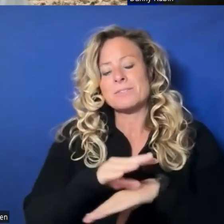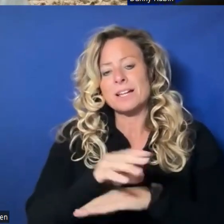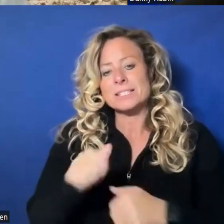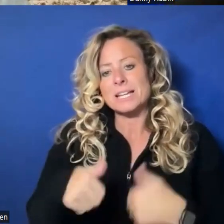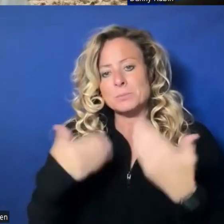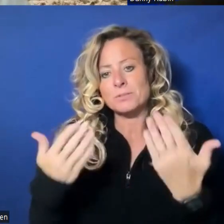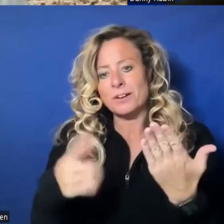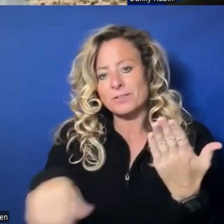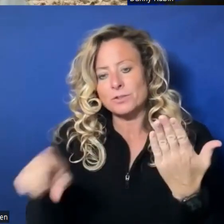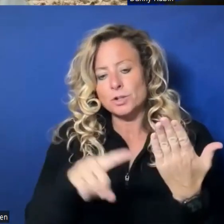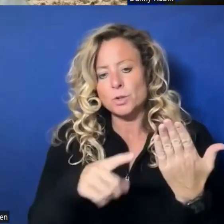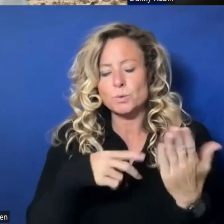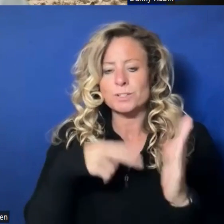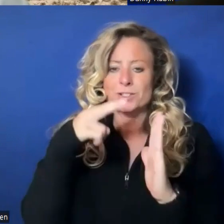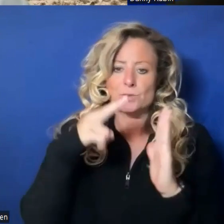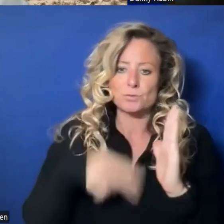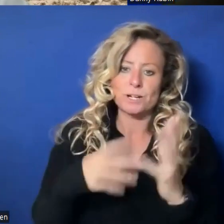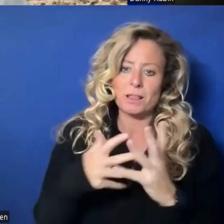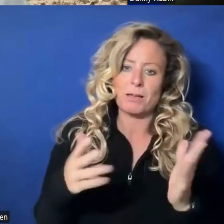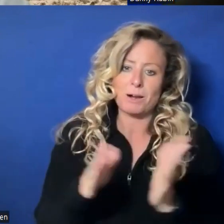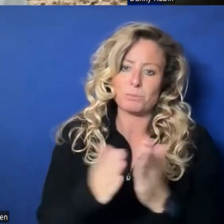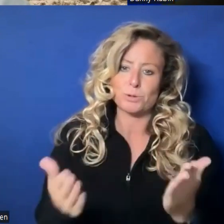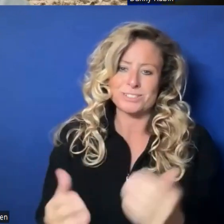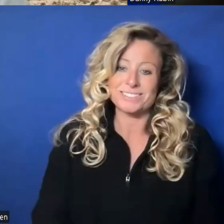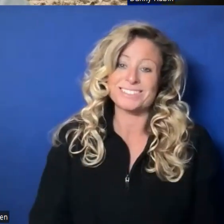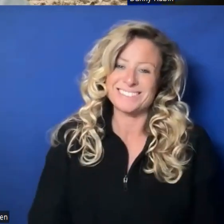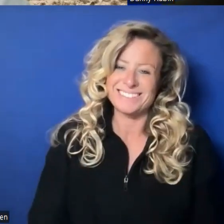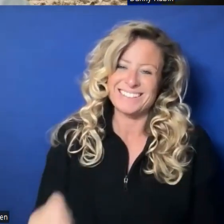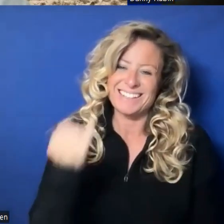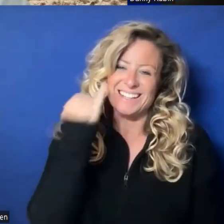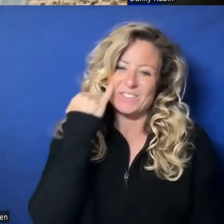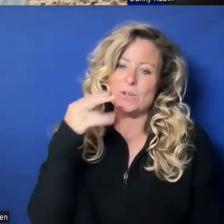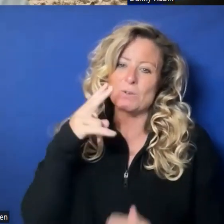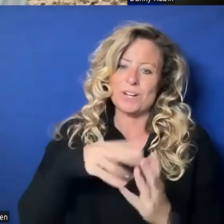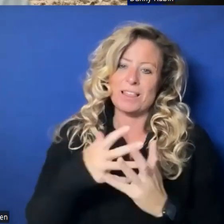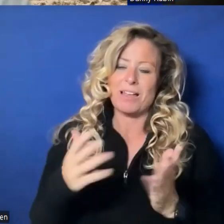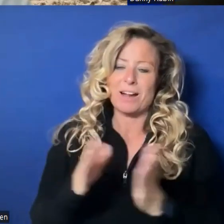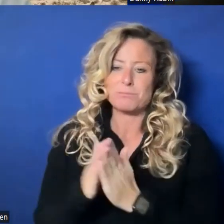is read a lot of book. If you read a lot of book,